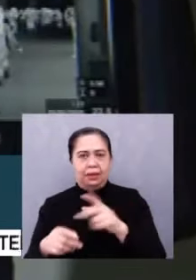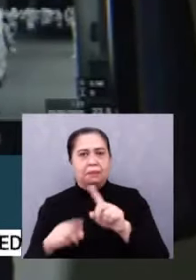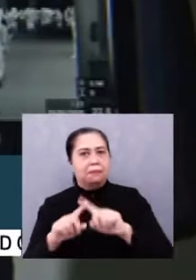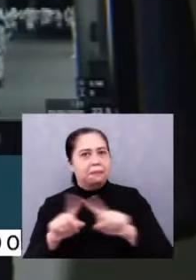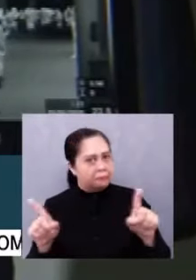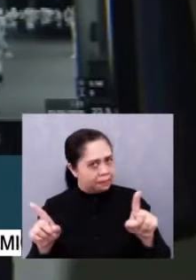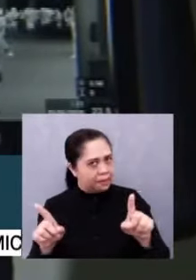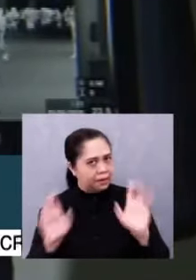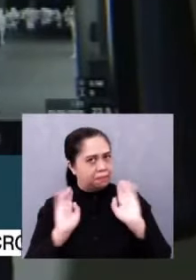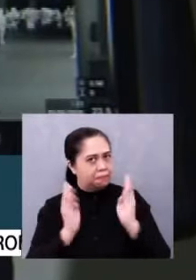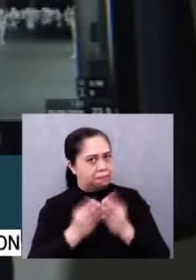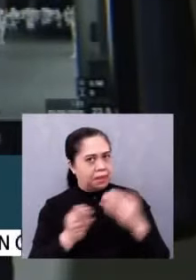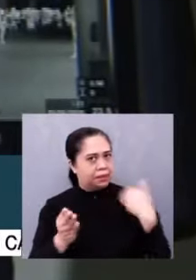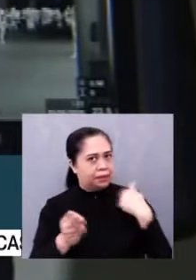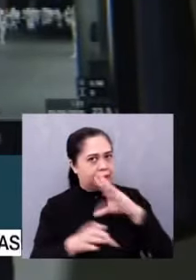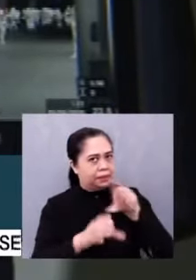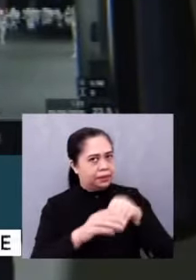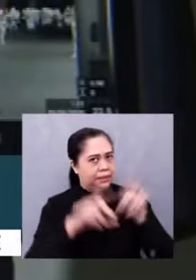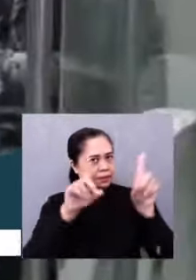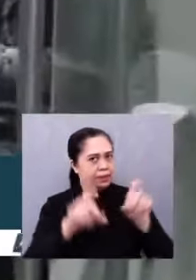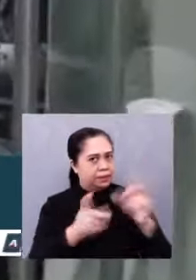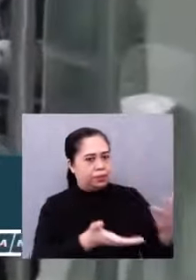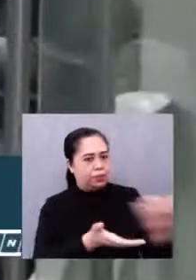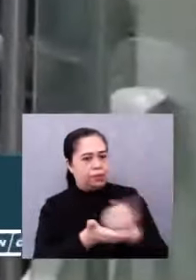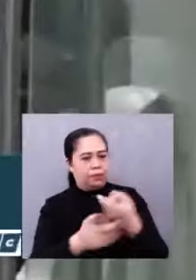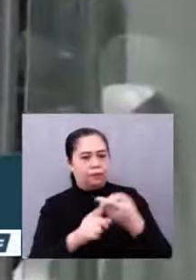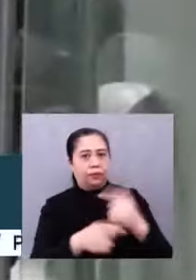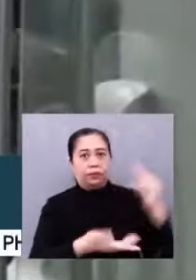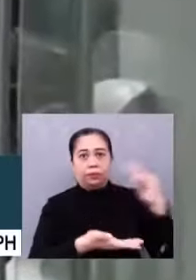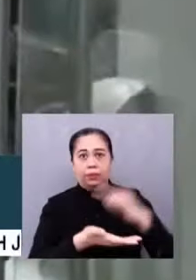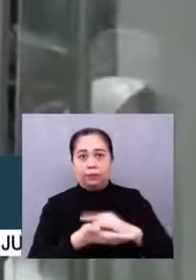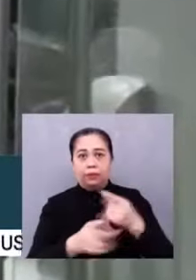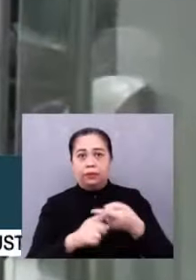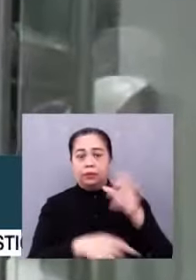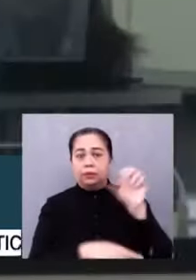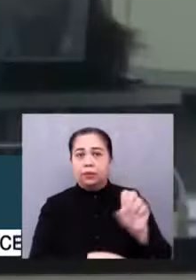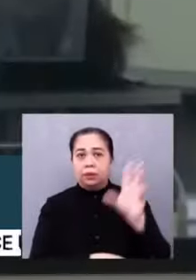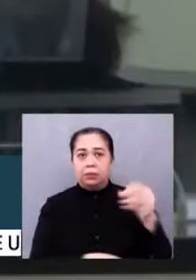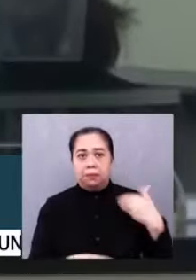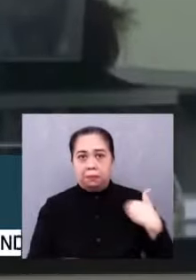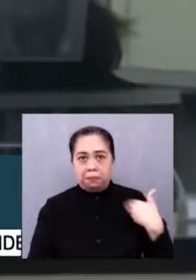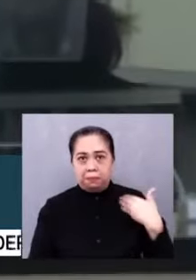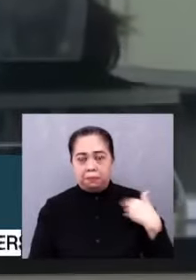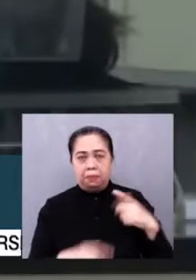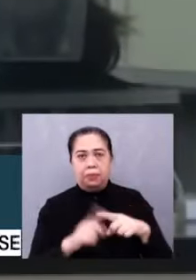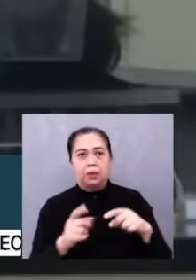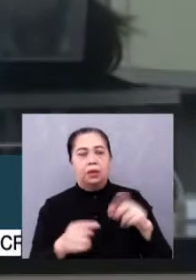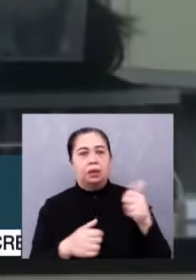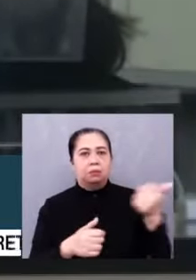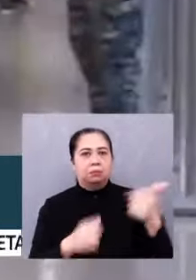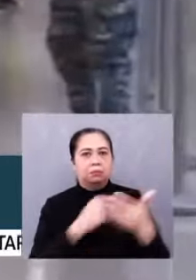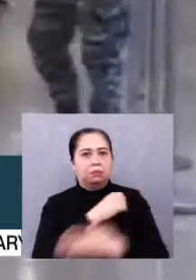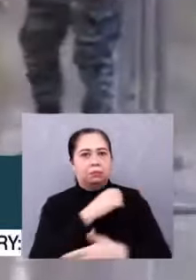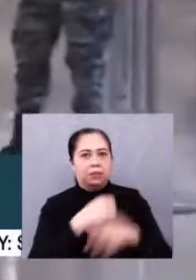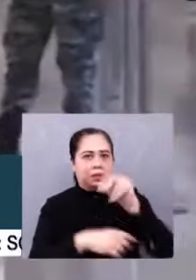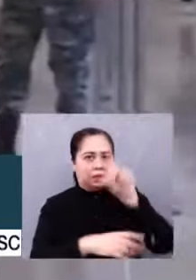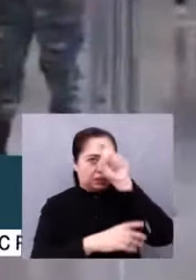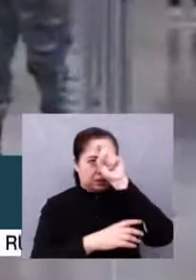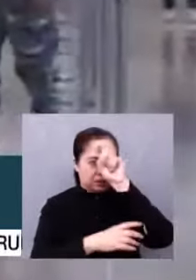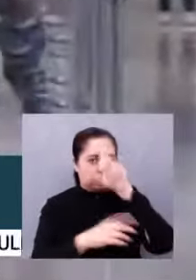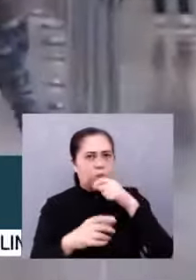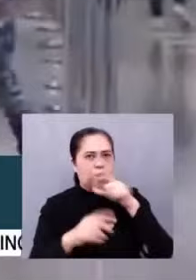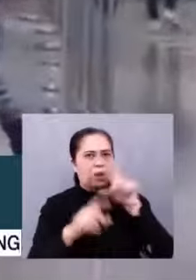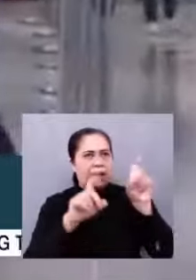does not include samples collected from travelers from South Africa, Burkina Faso, and Egypt who tested positive